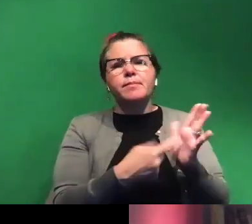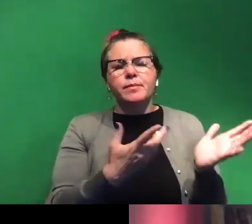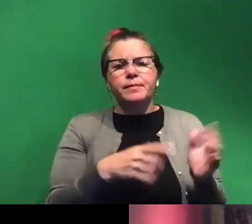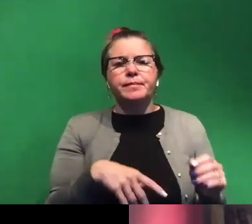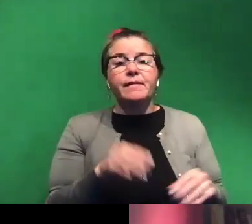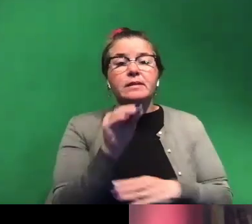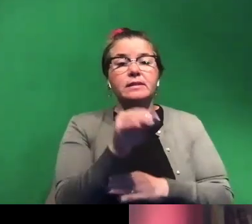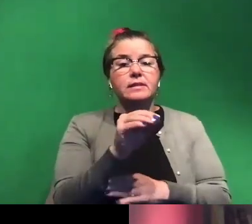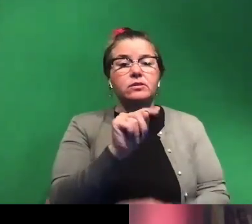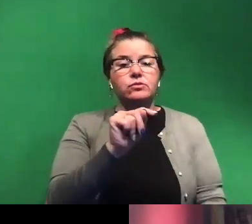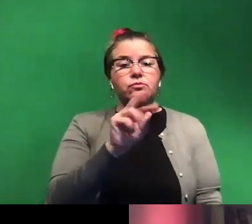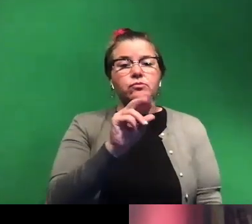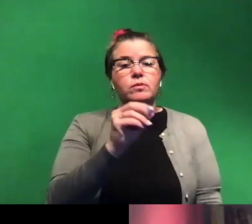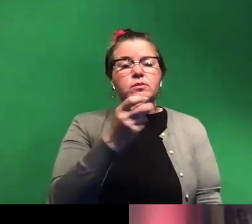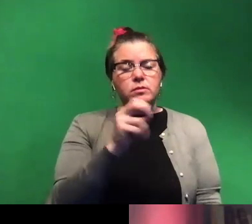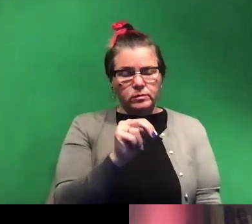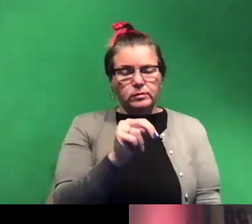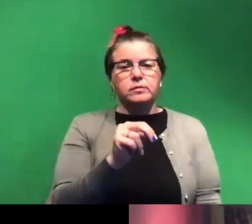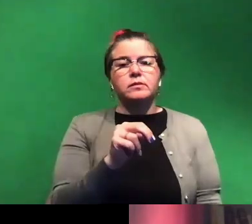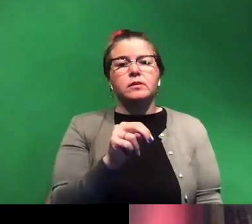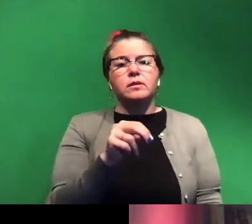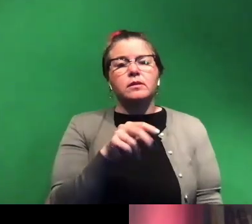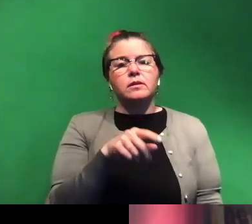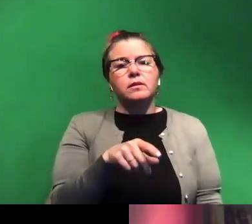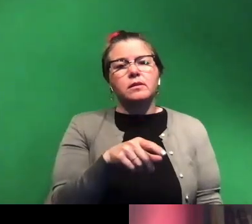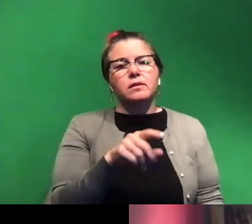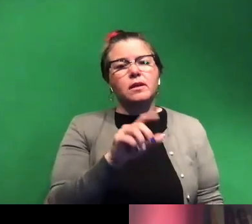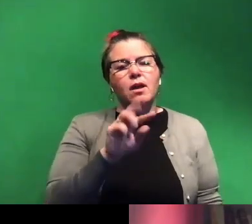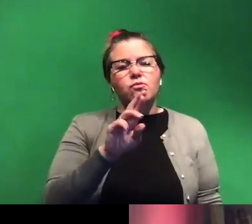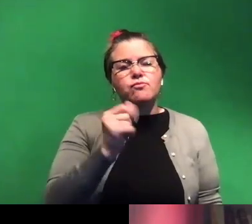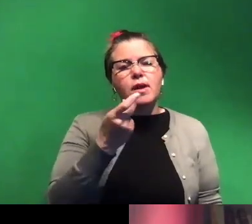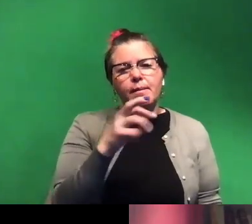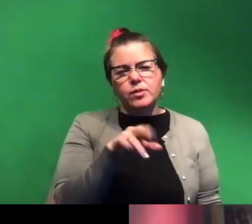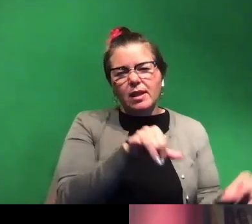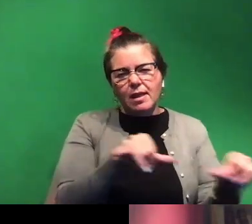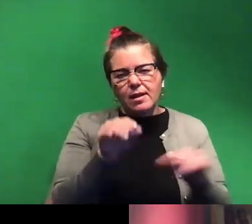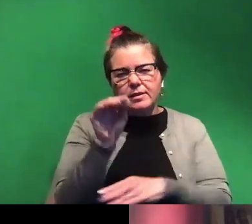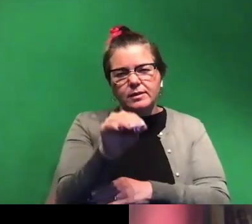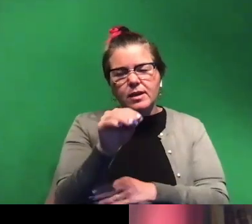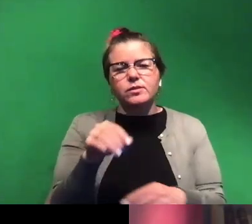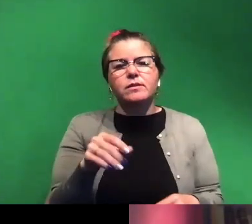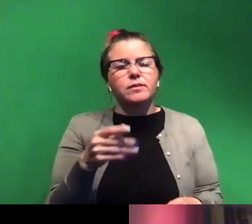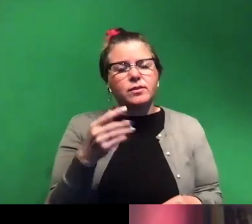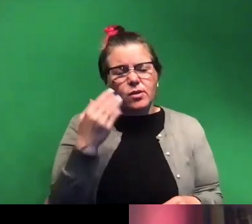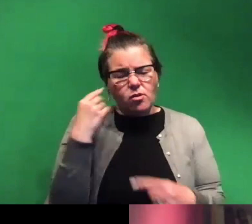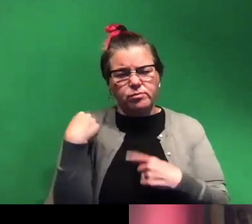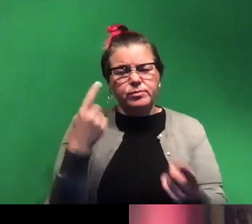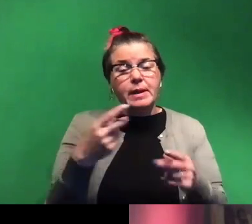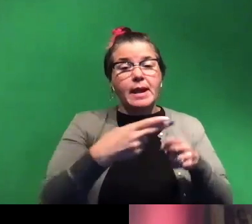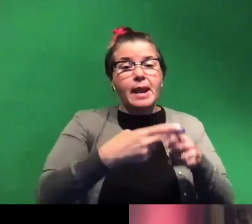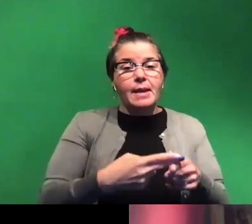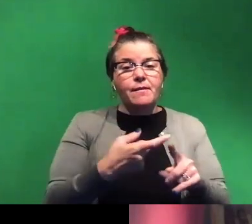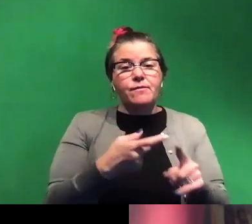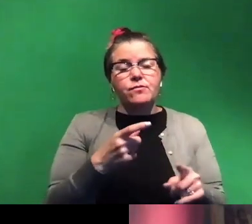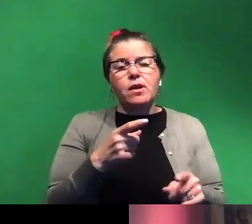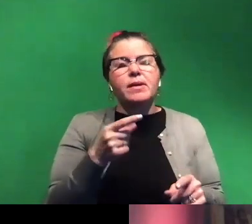dinosaur called Troodon, right? So wounding tooth is a little like raptor-like dinosaur that we've known about for a while, but was named from a little sharp